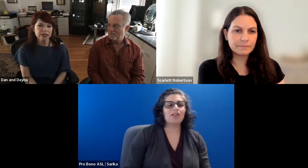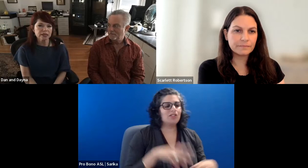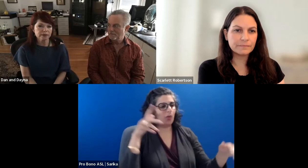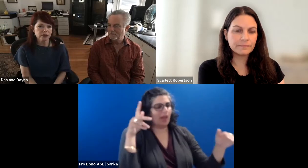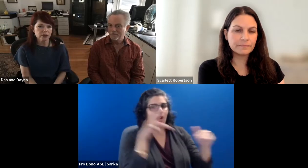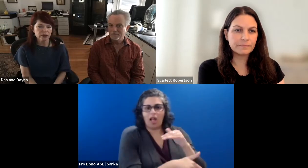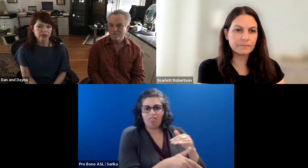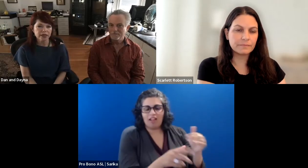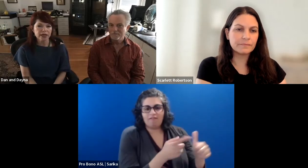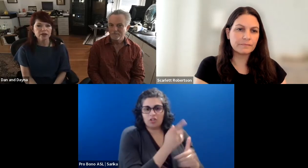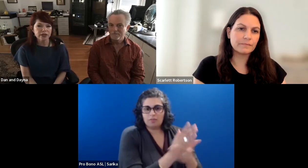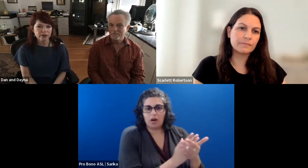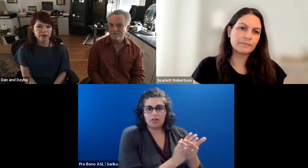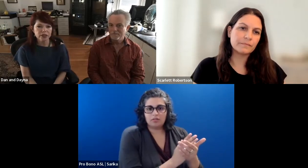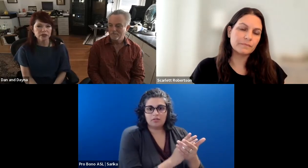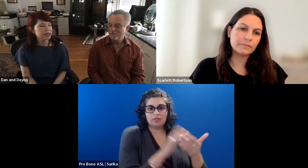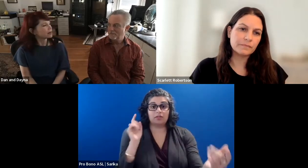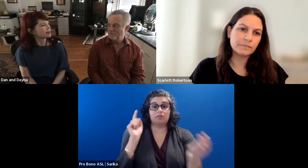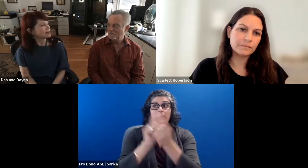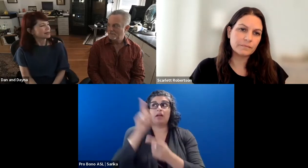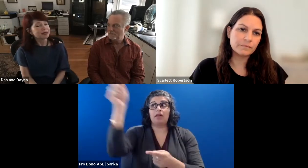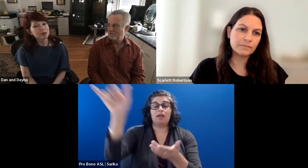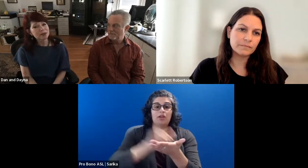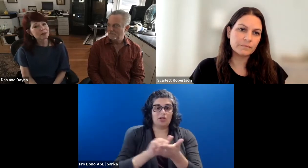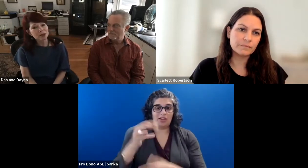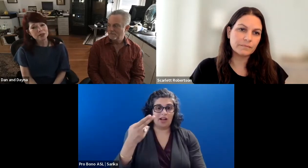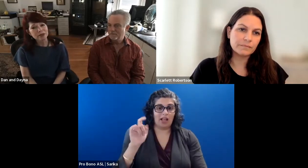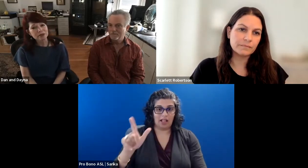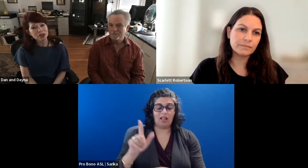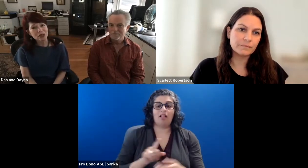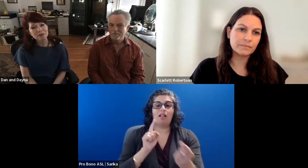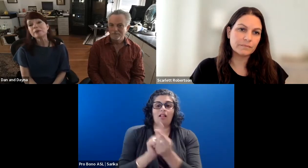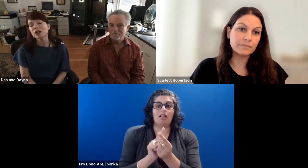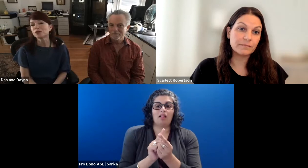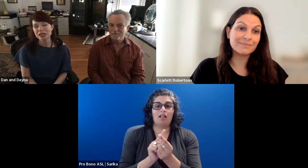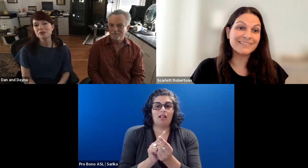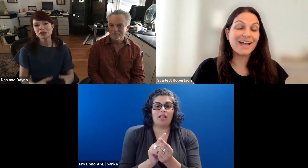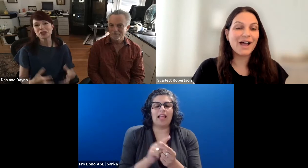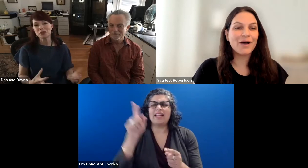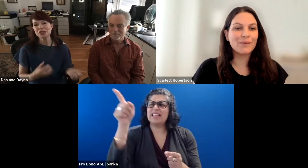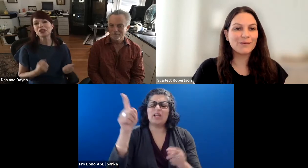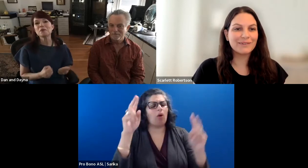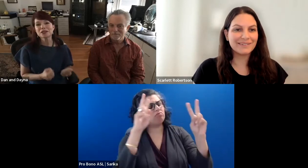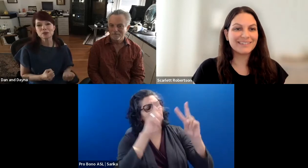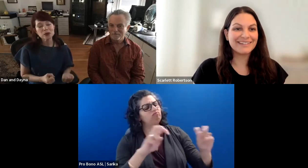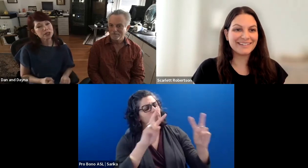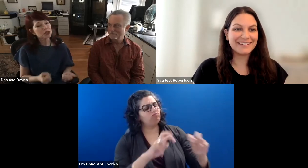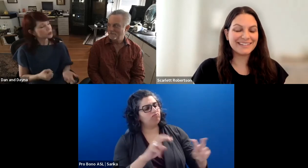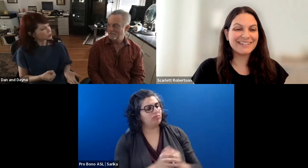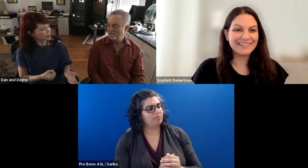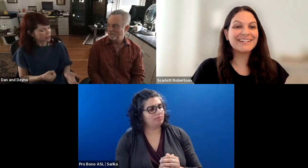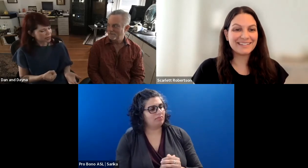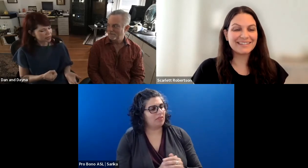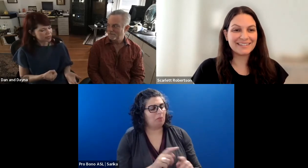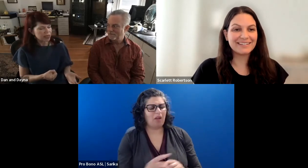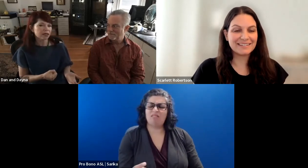went to see him in New York, and Hal sat there and he looked at it, and he basically put himself out of a job. I mean, other than he was still immensely important, but he turned